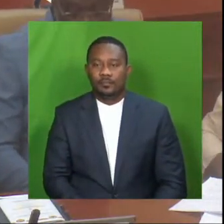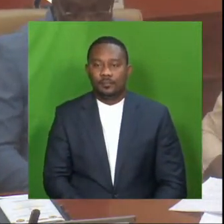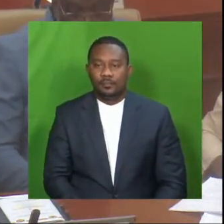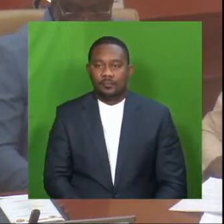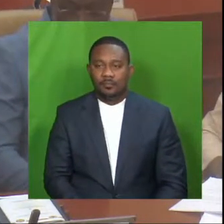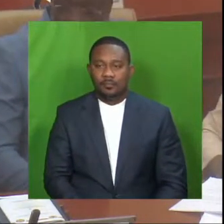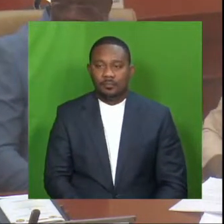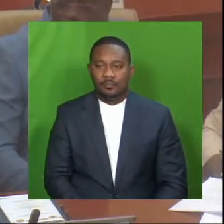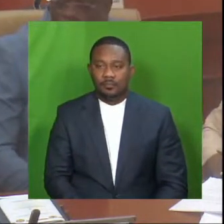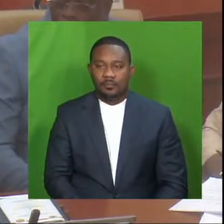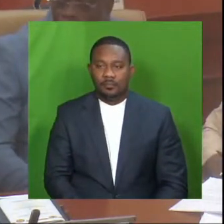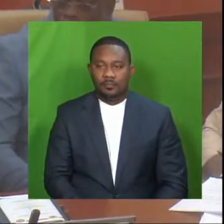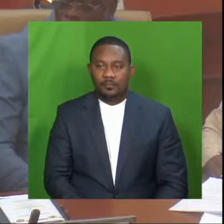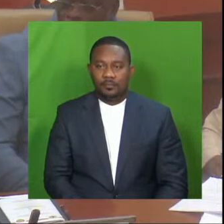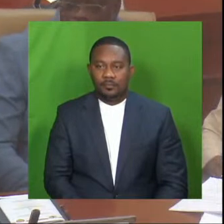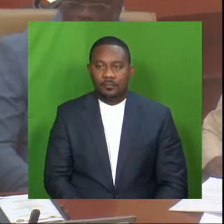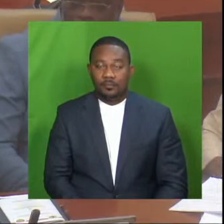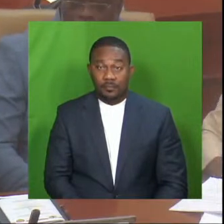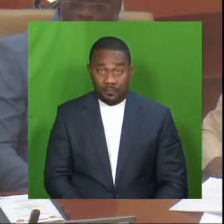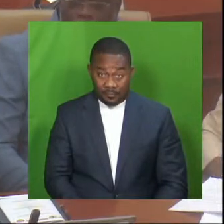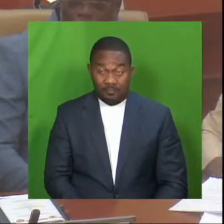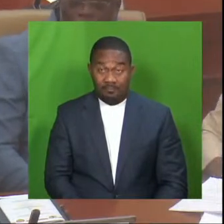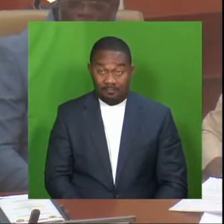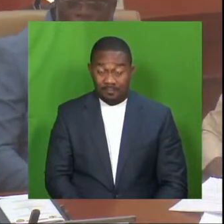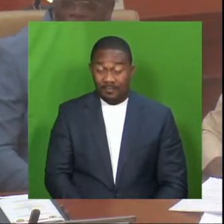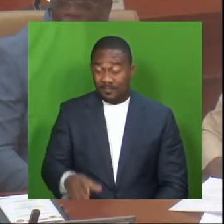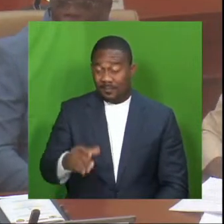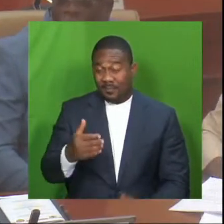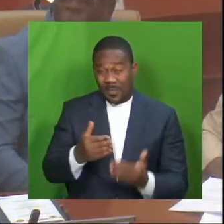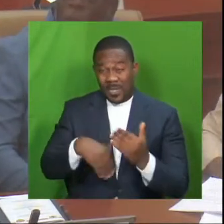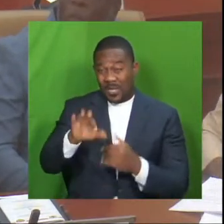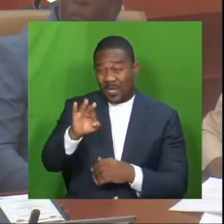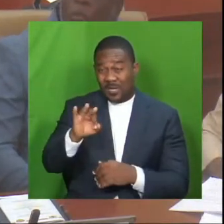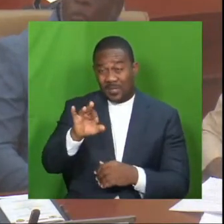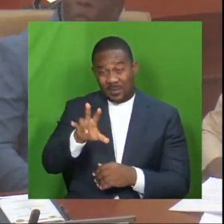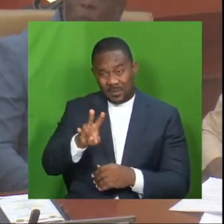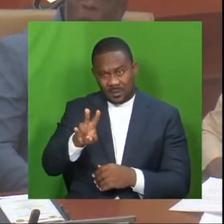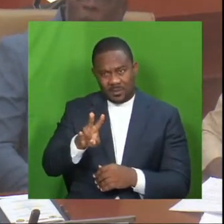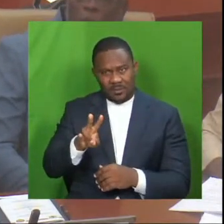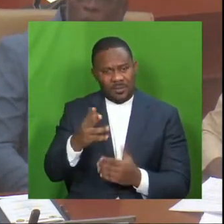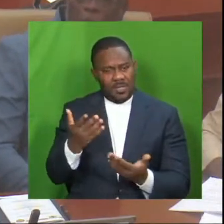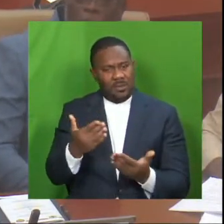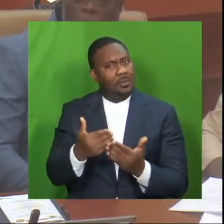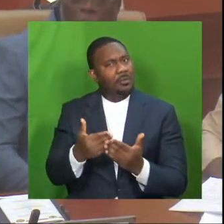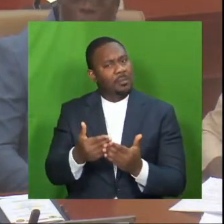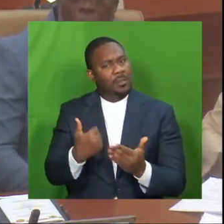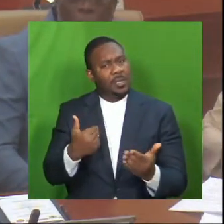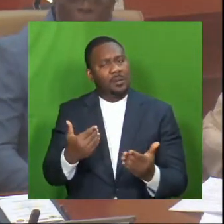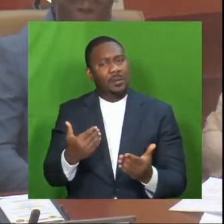and before 97, it says before the committee.